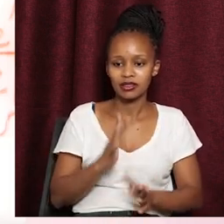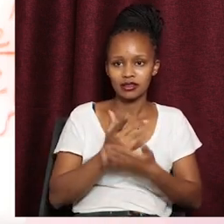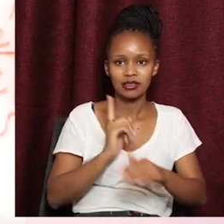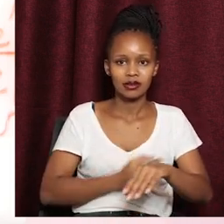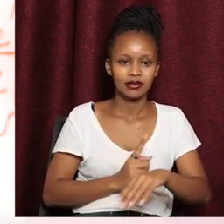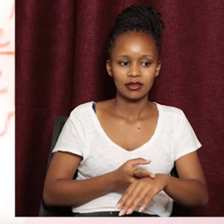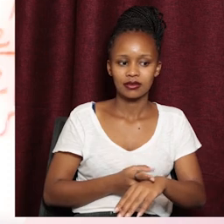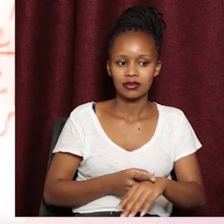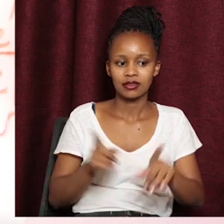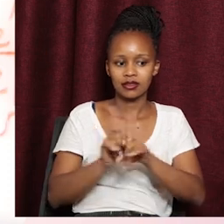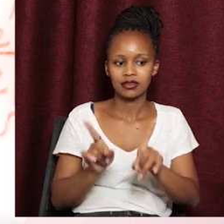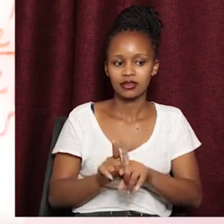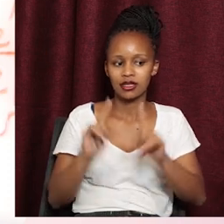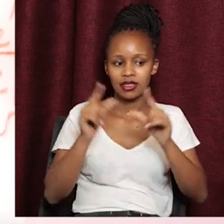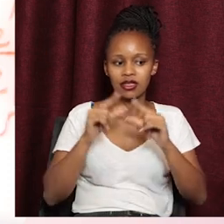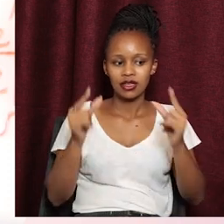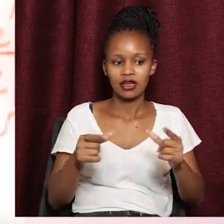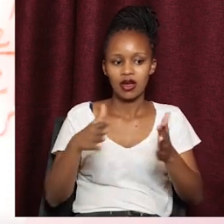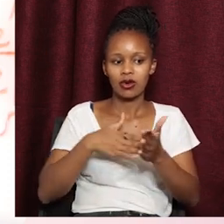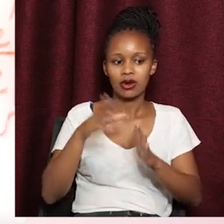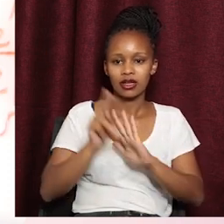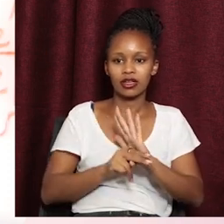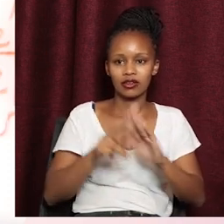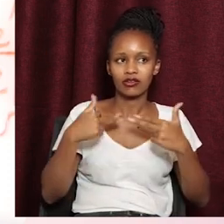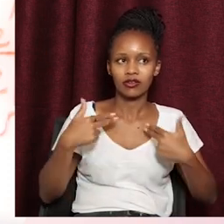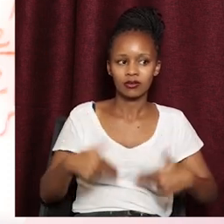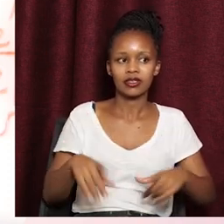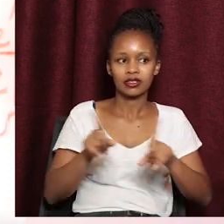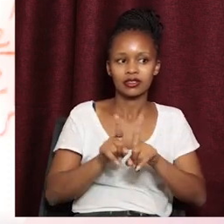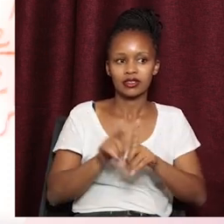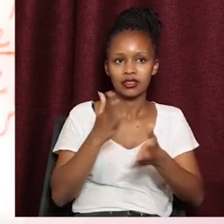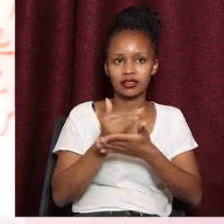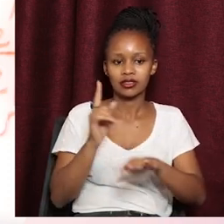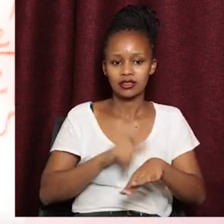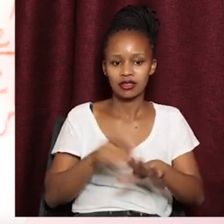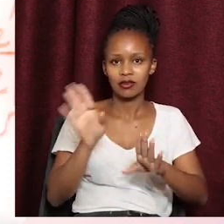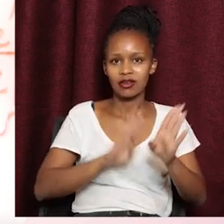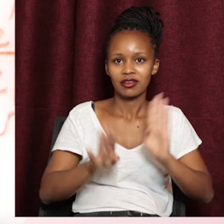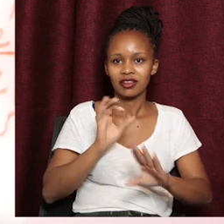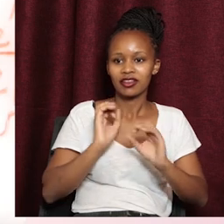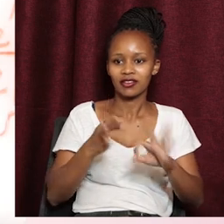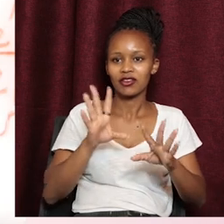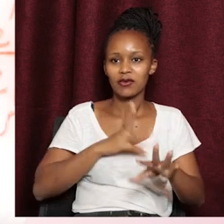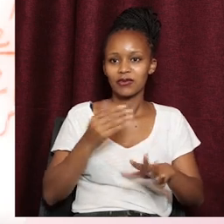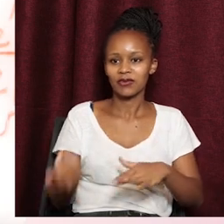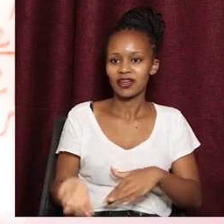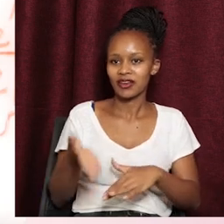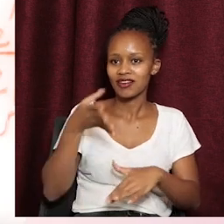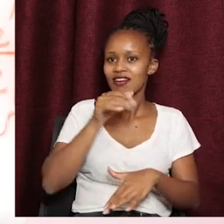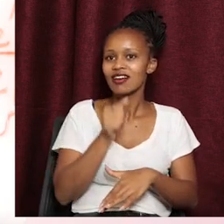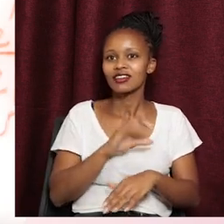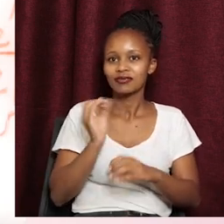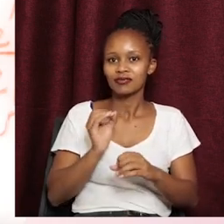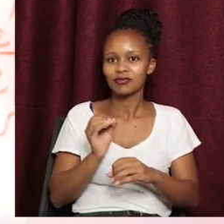the greatest weakness of humanity, sometimes we behave as if we are not growing old. Sometimes